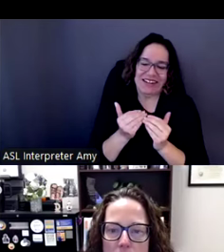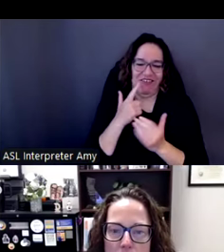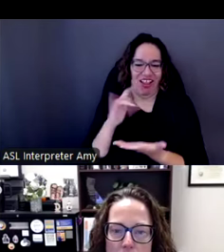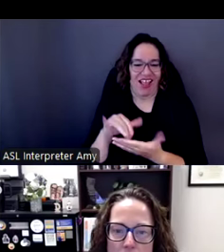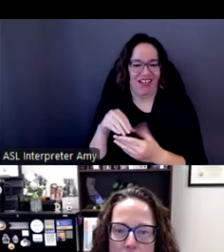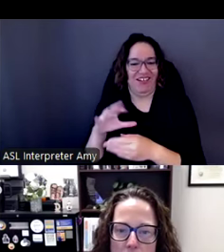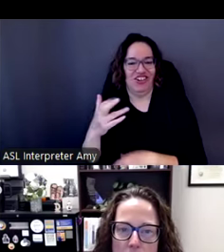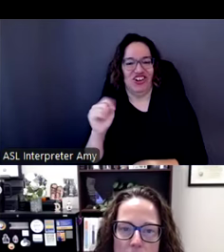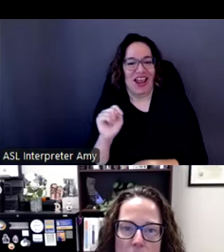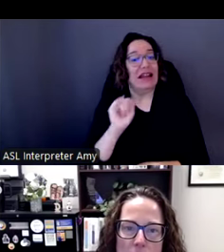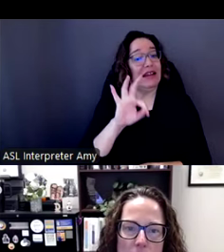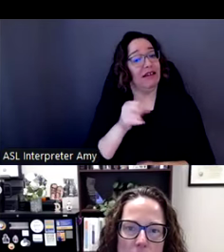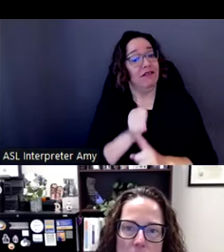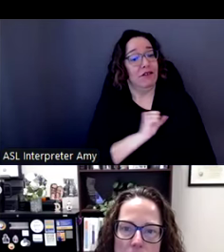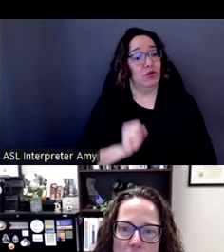chat.